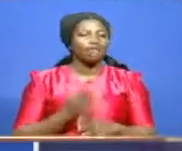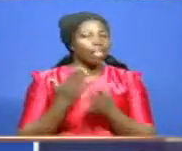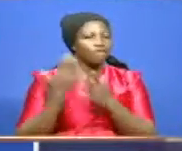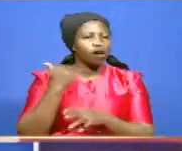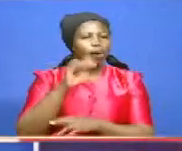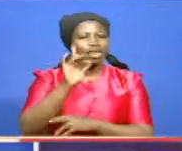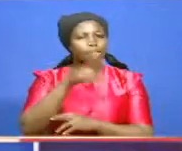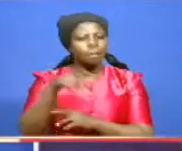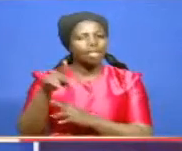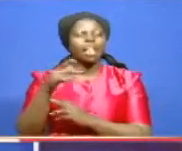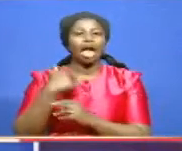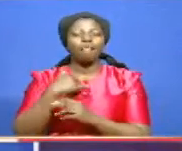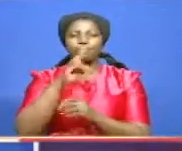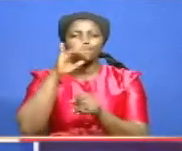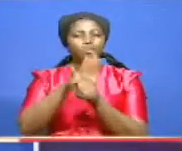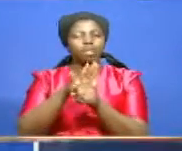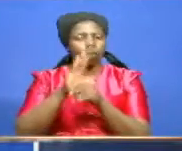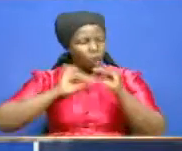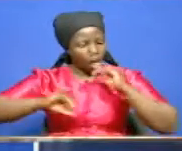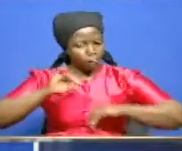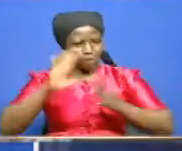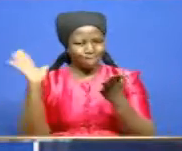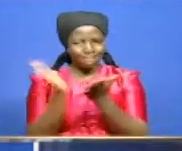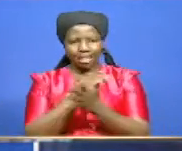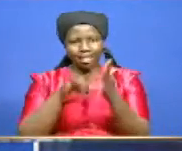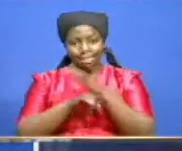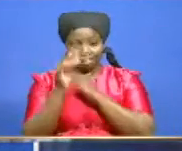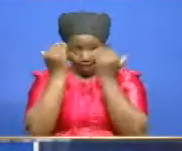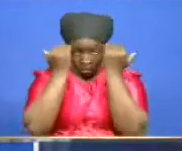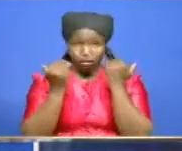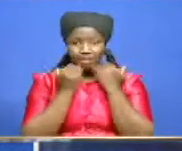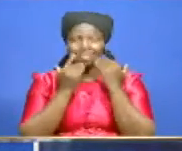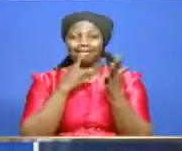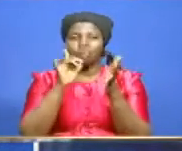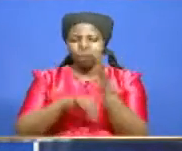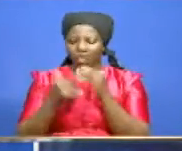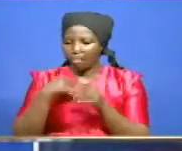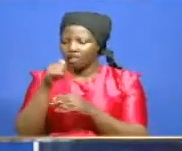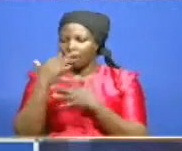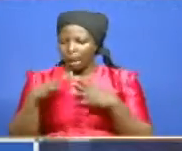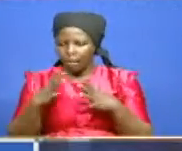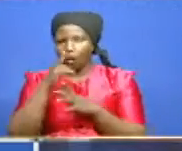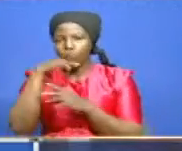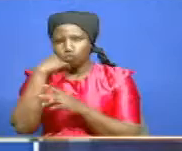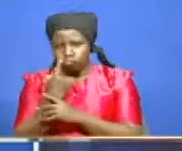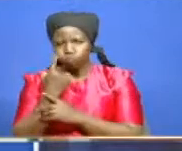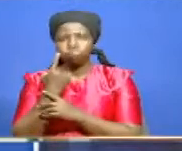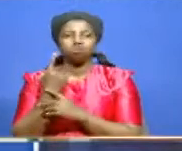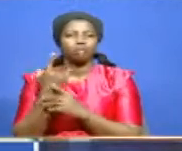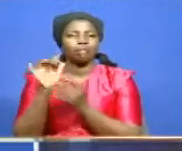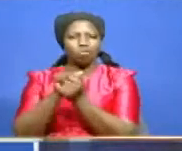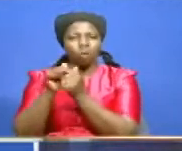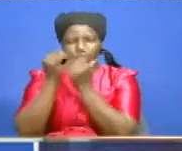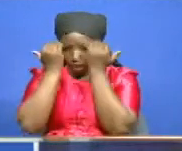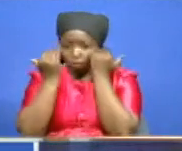vowed to fight graft in the judiciary, citing cartels he claimed are holding the judiciary at ransom. Cartels move